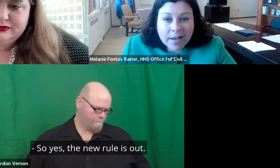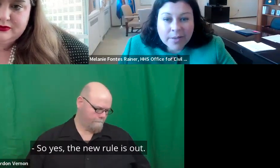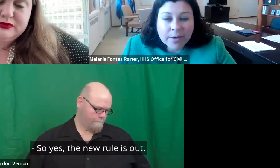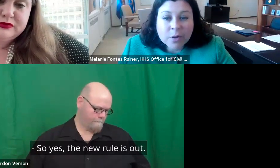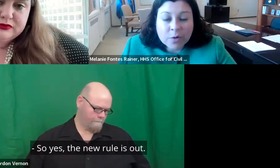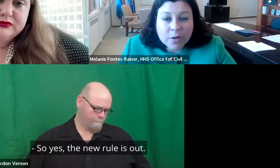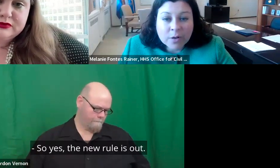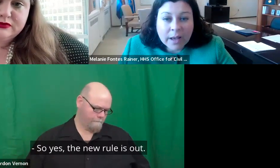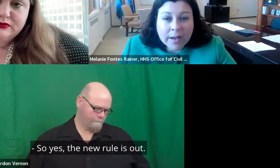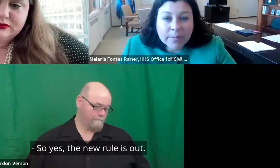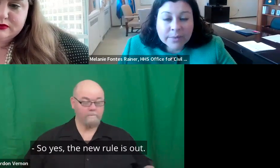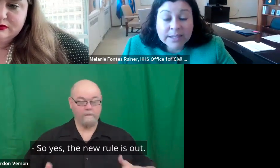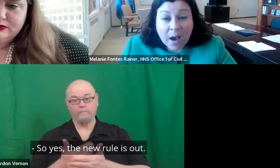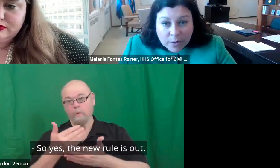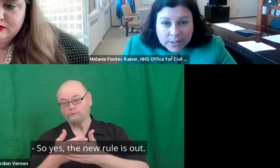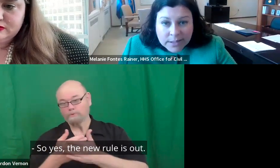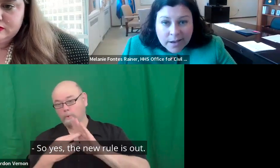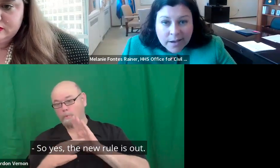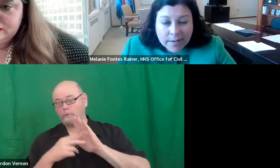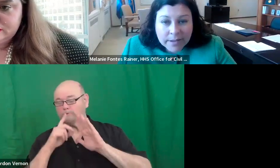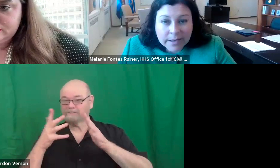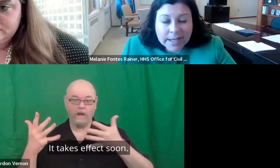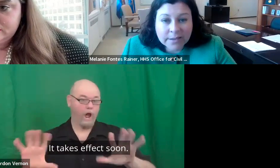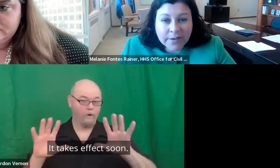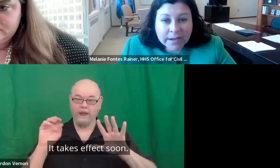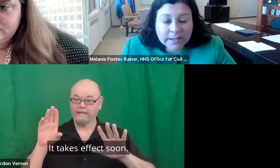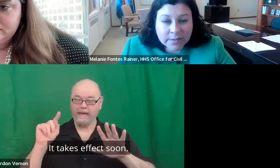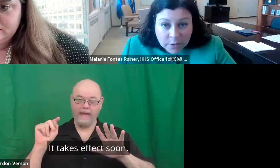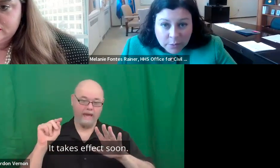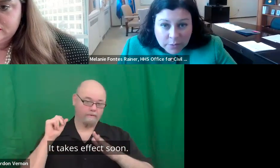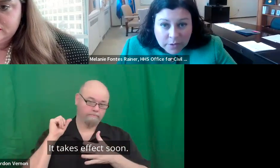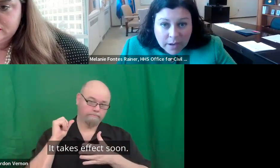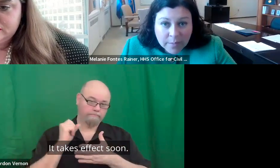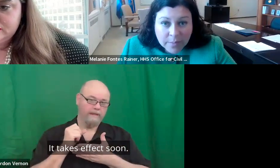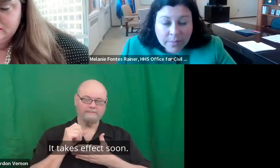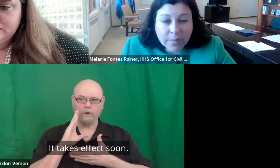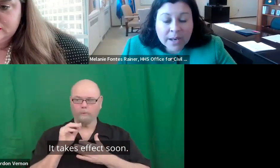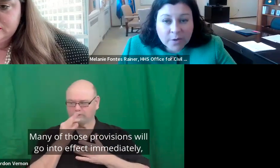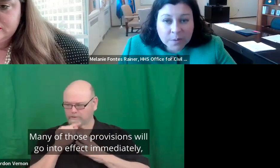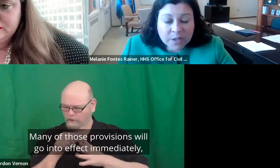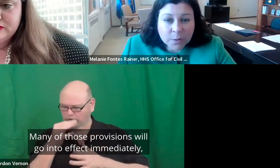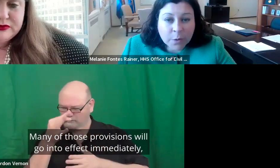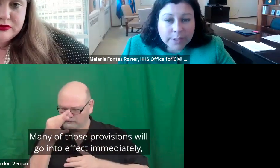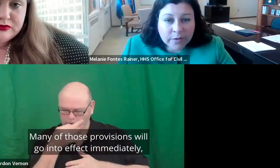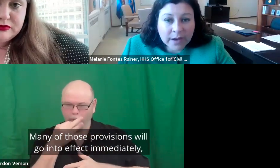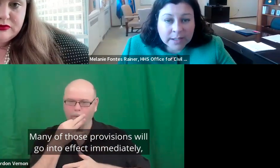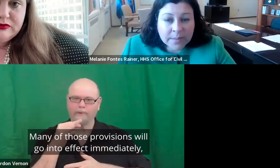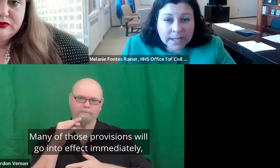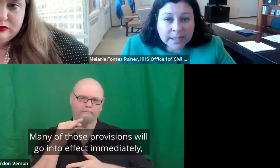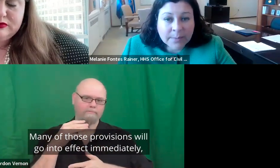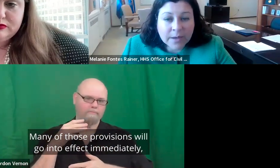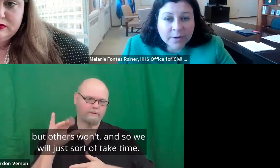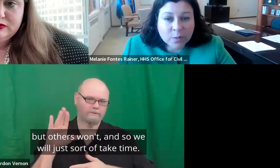Yes, the new rule is out. It takes effect soon. Many of those provisions will go into